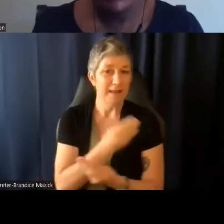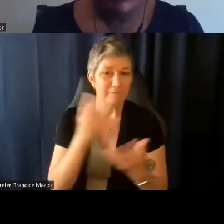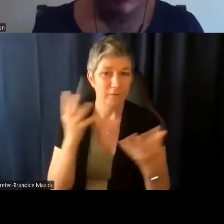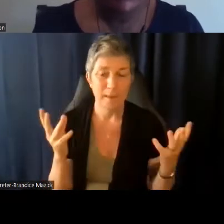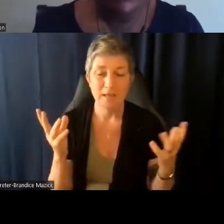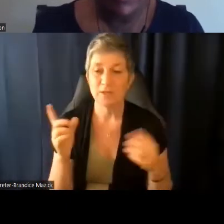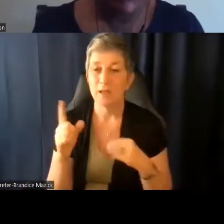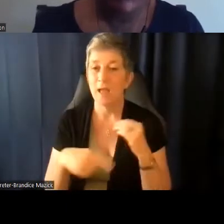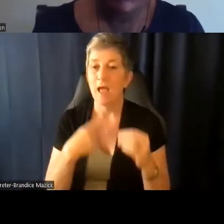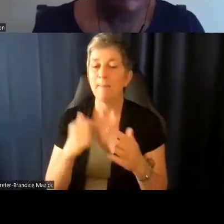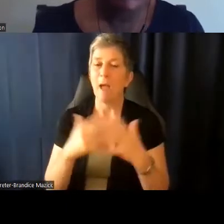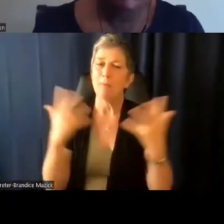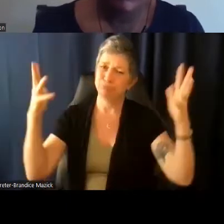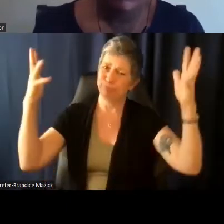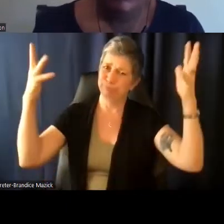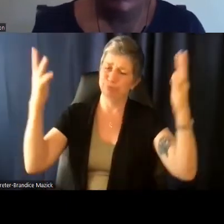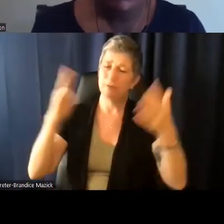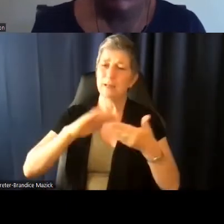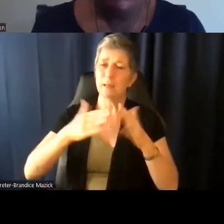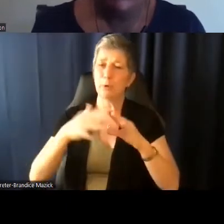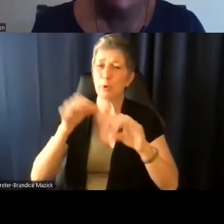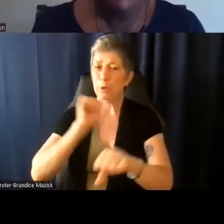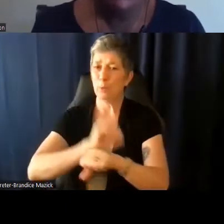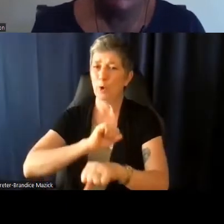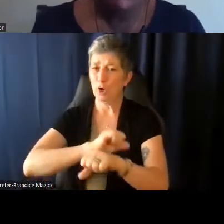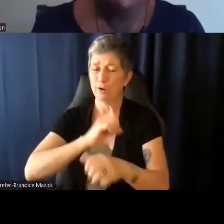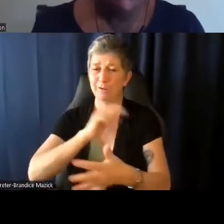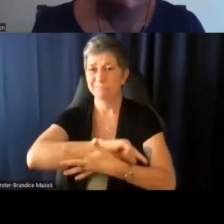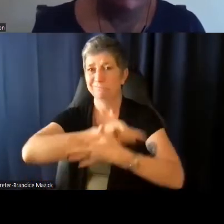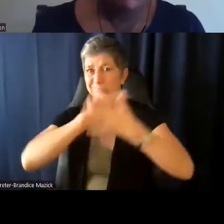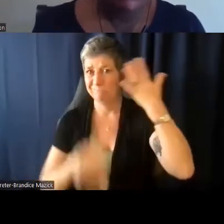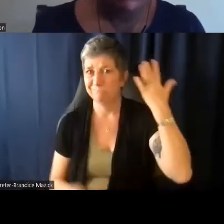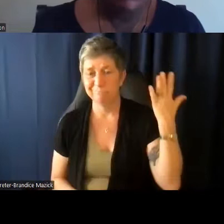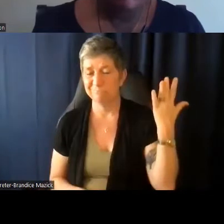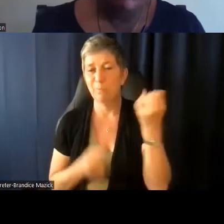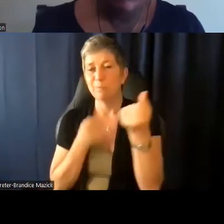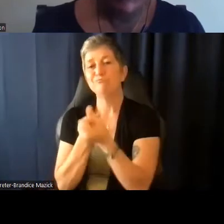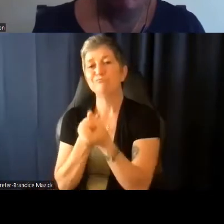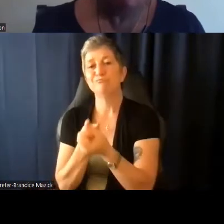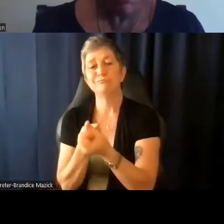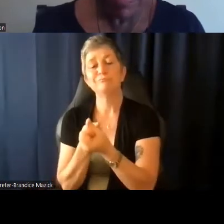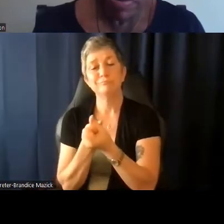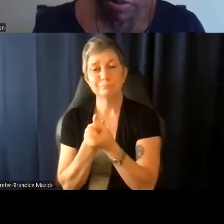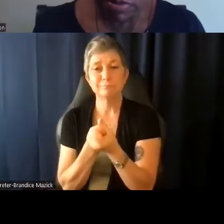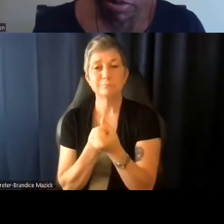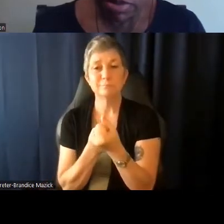regarding accolades about all his community work. So all these things would go in favor